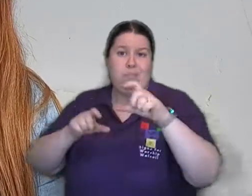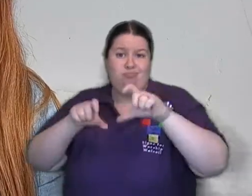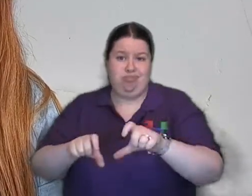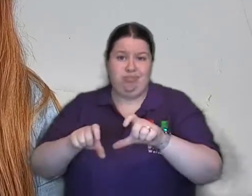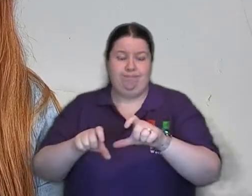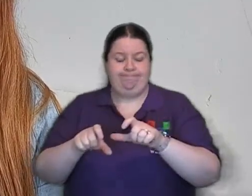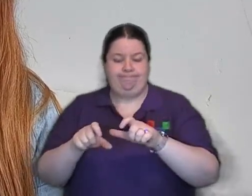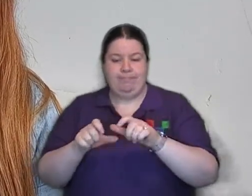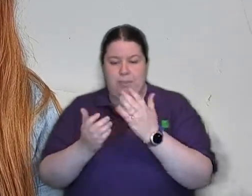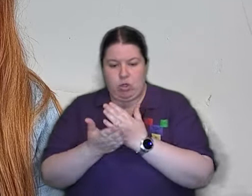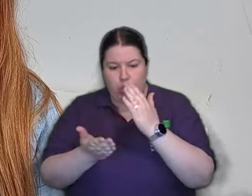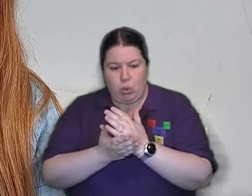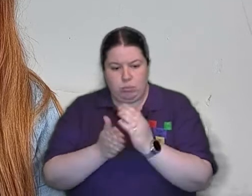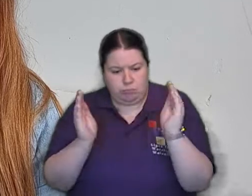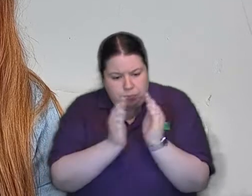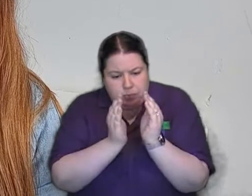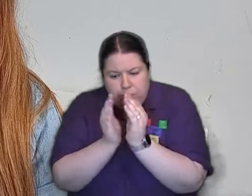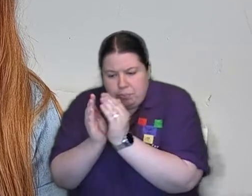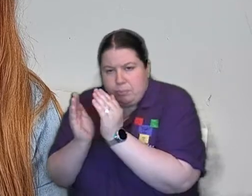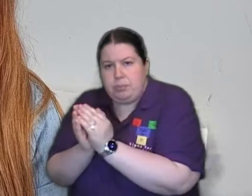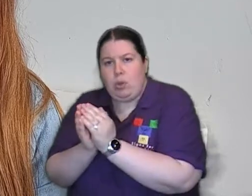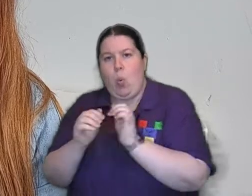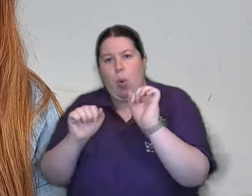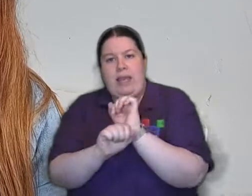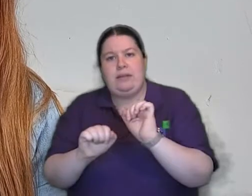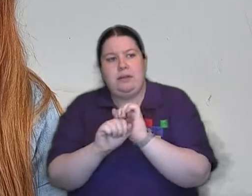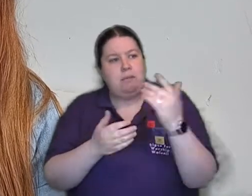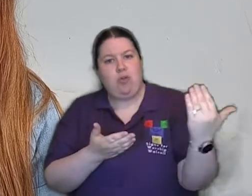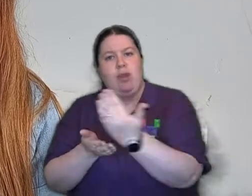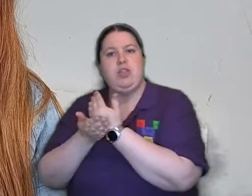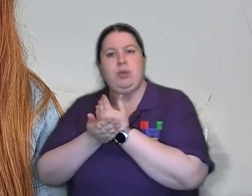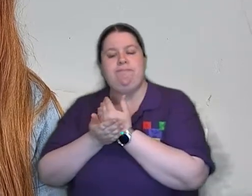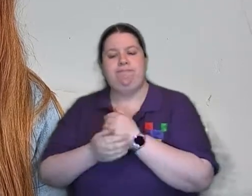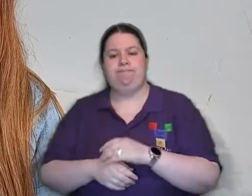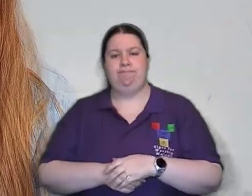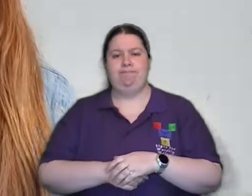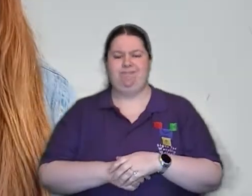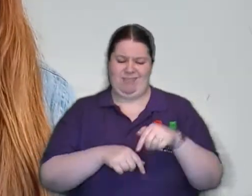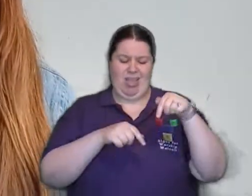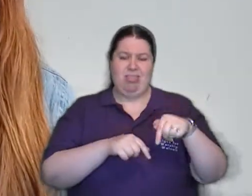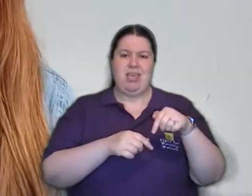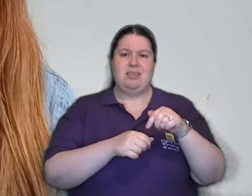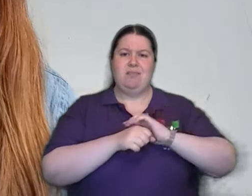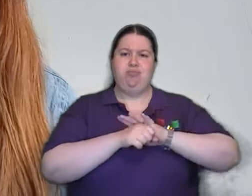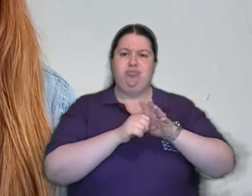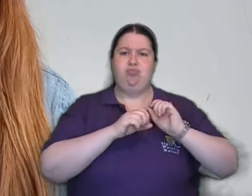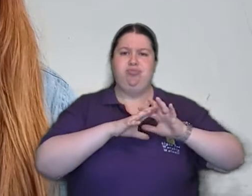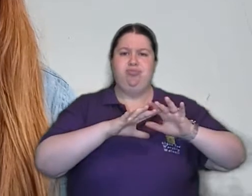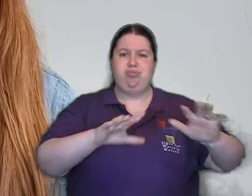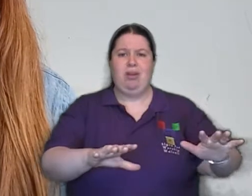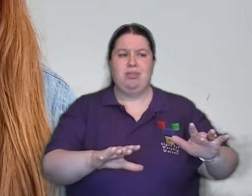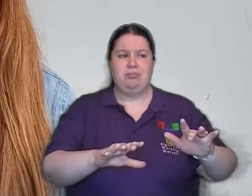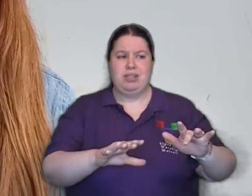of knowing how long they were going to be there, they rationed the food and they just waited to be rescued. Although our situation during